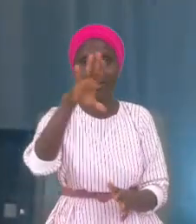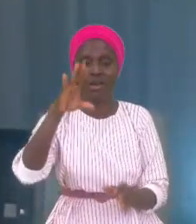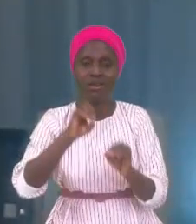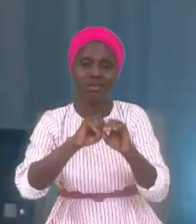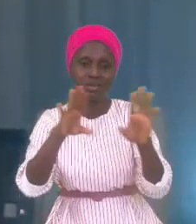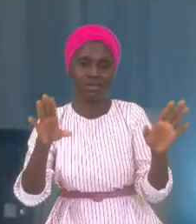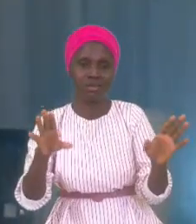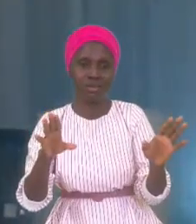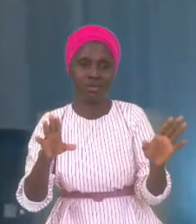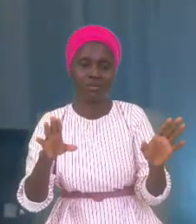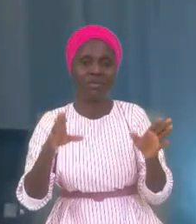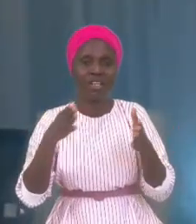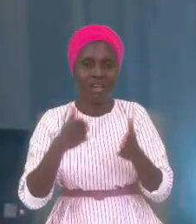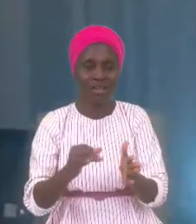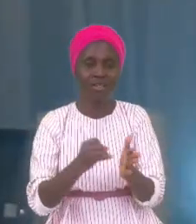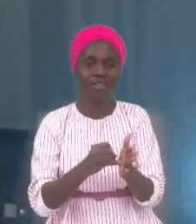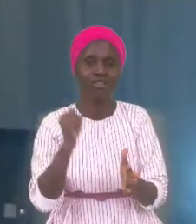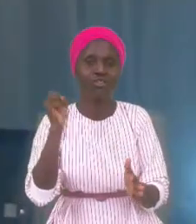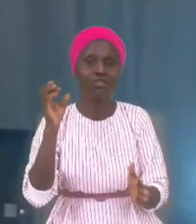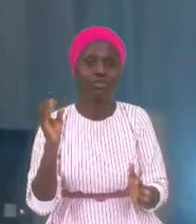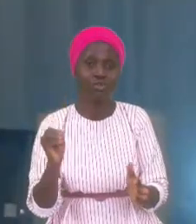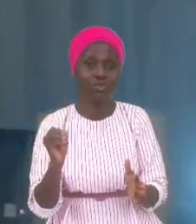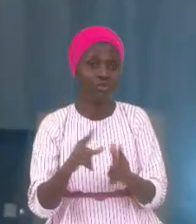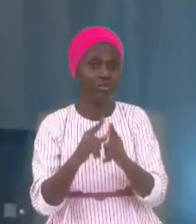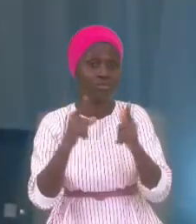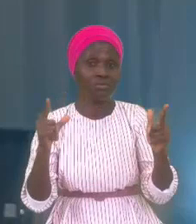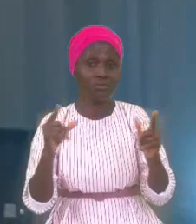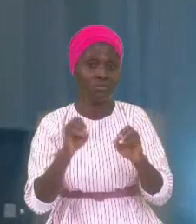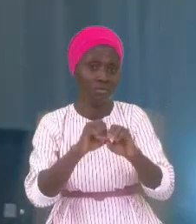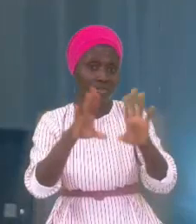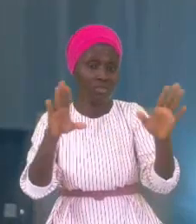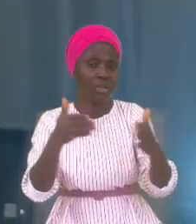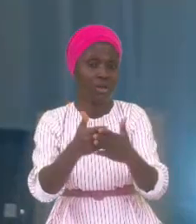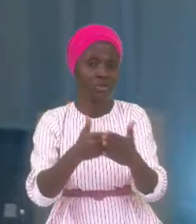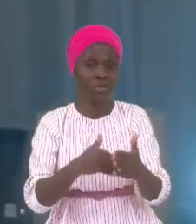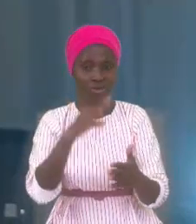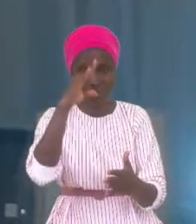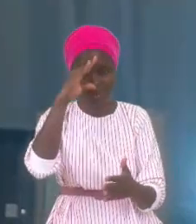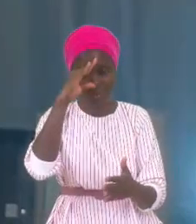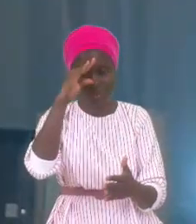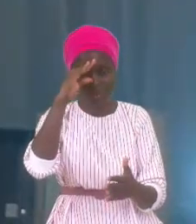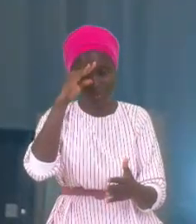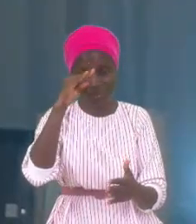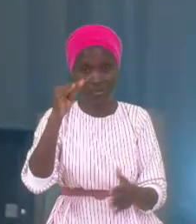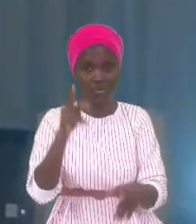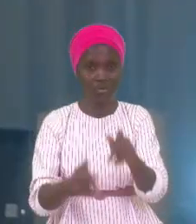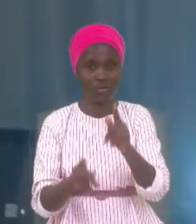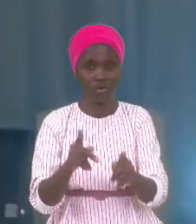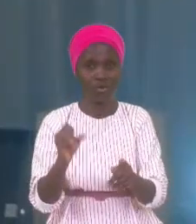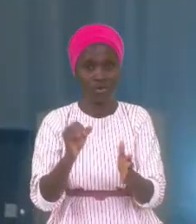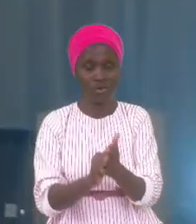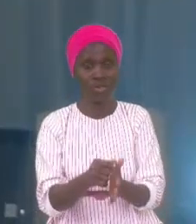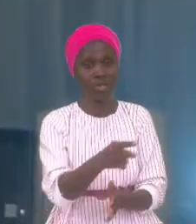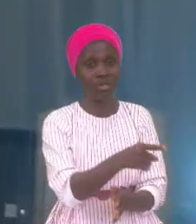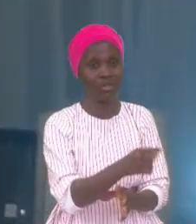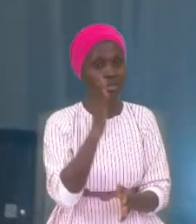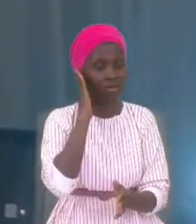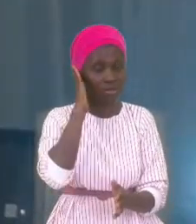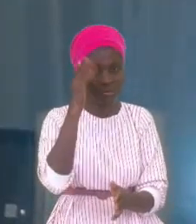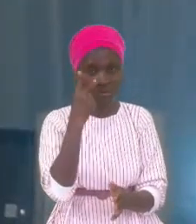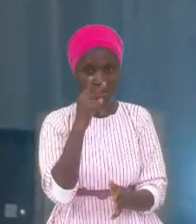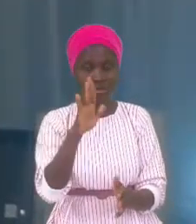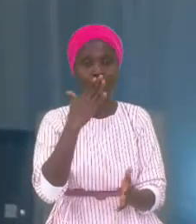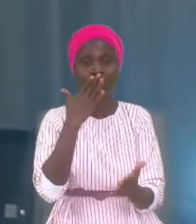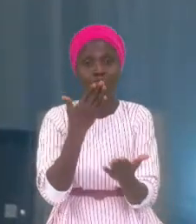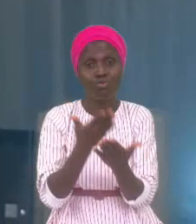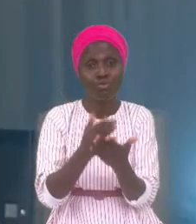so shine before men that they may see your good works and glorify your Father which